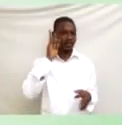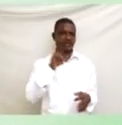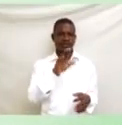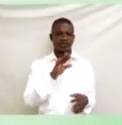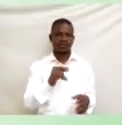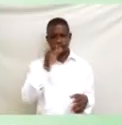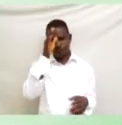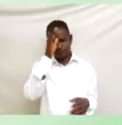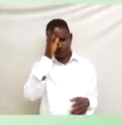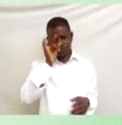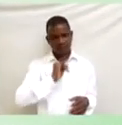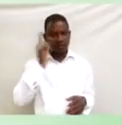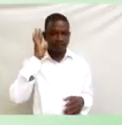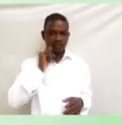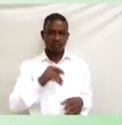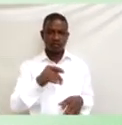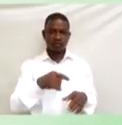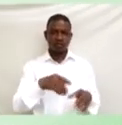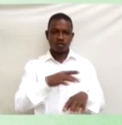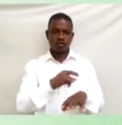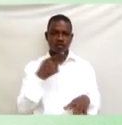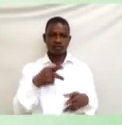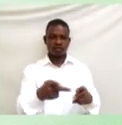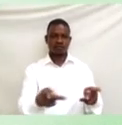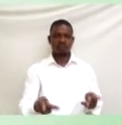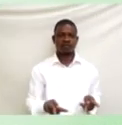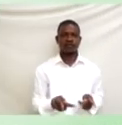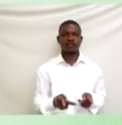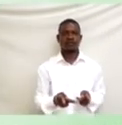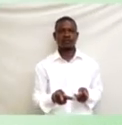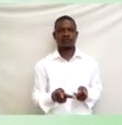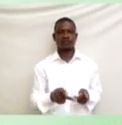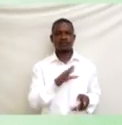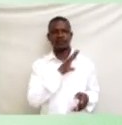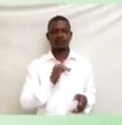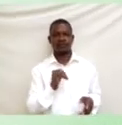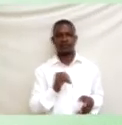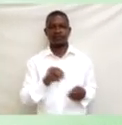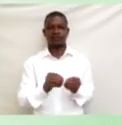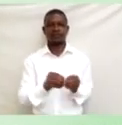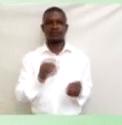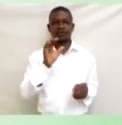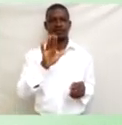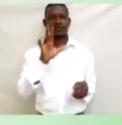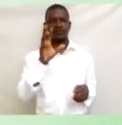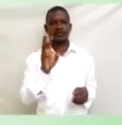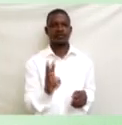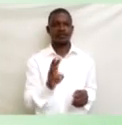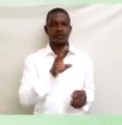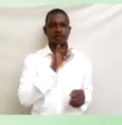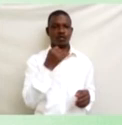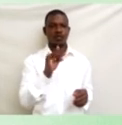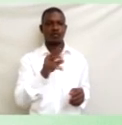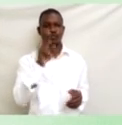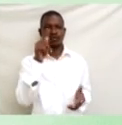I were your father, I would call the police. And number 56